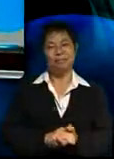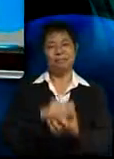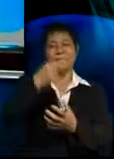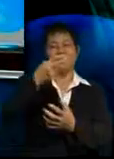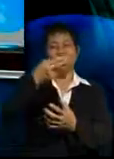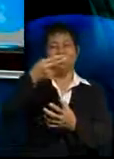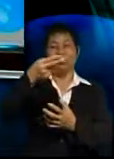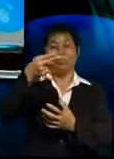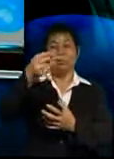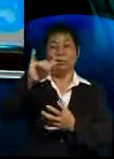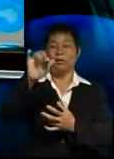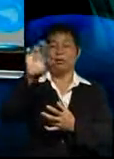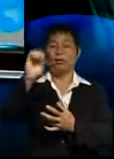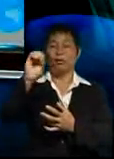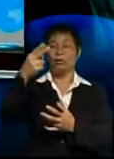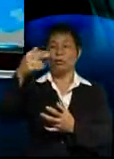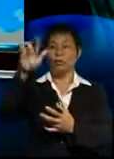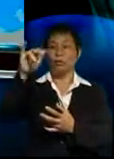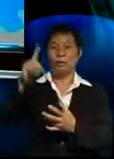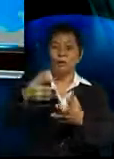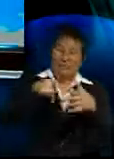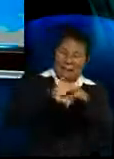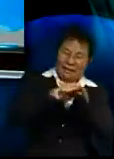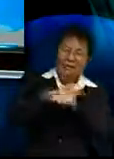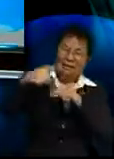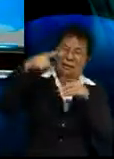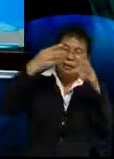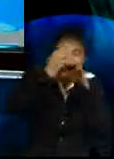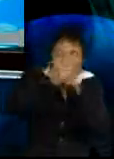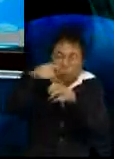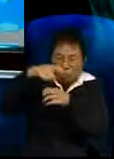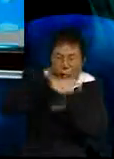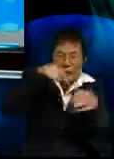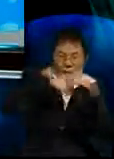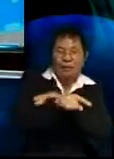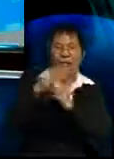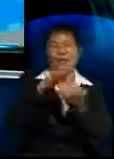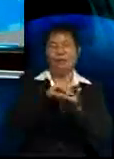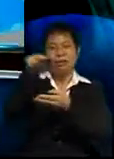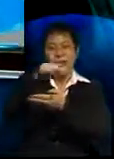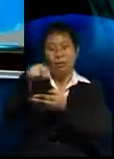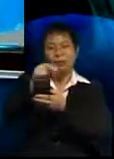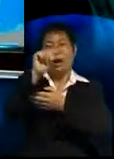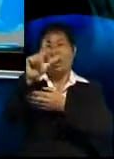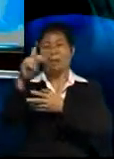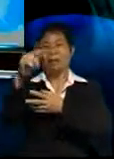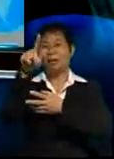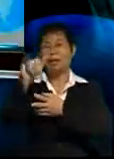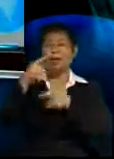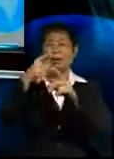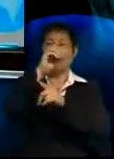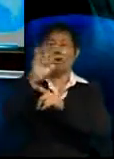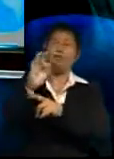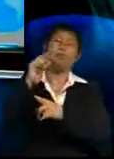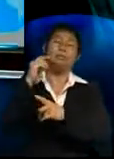Hydrochloric acid kills the microorganisms in the food. It also neutralizes the alkaline property of saliva